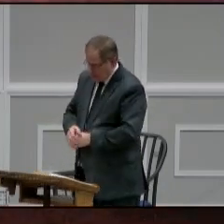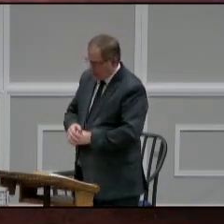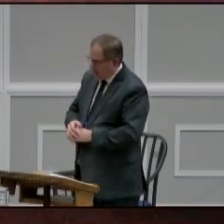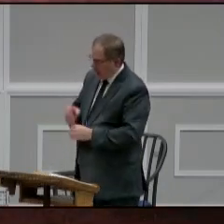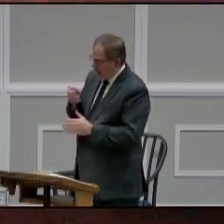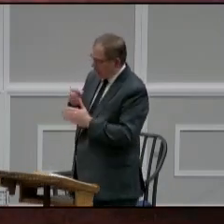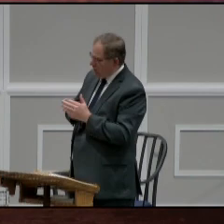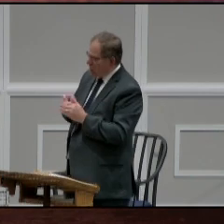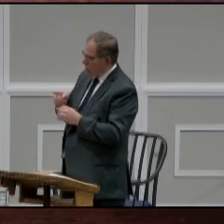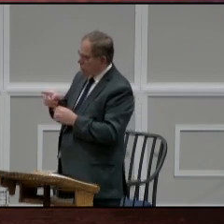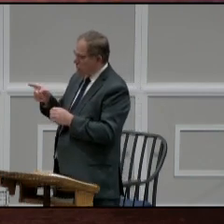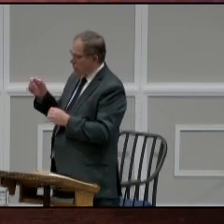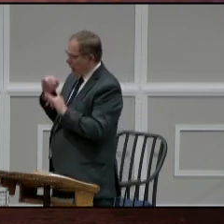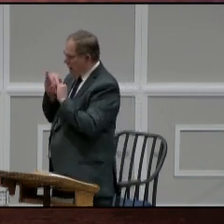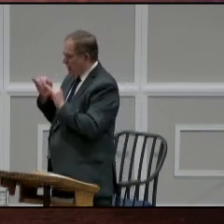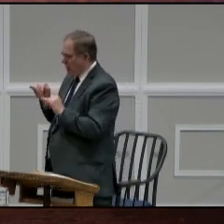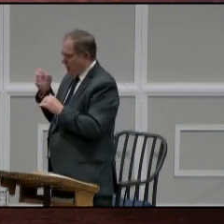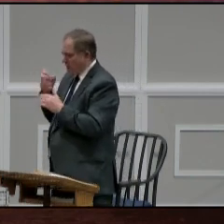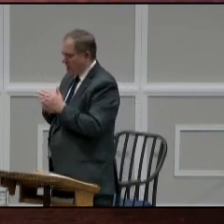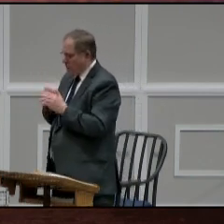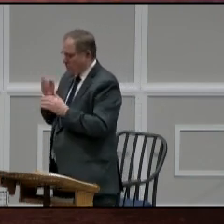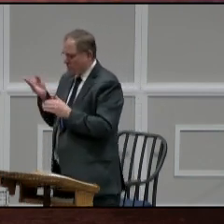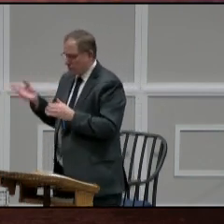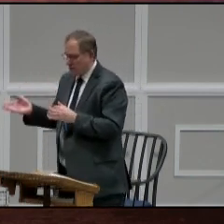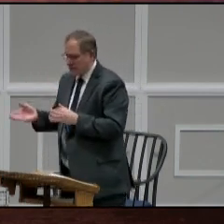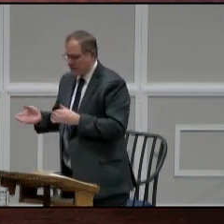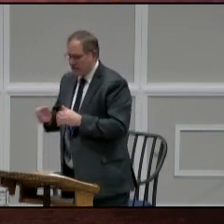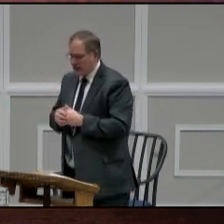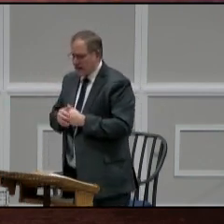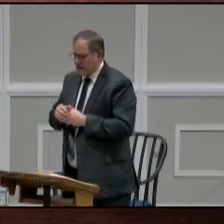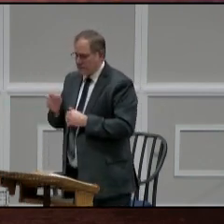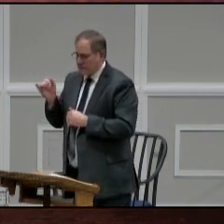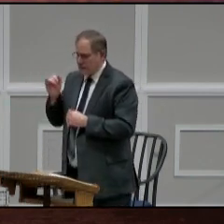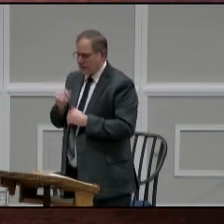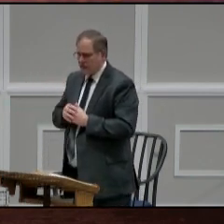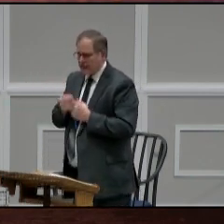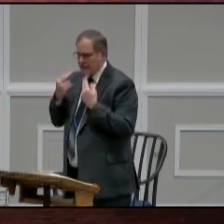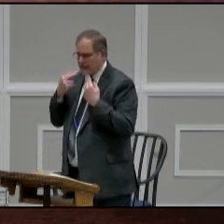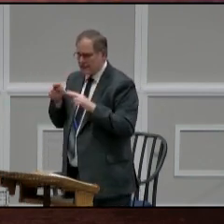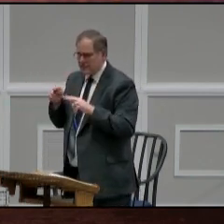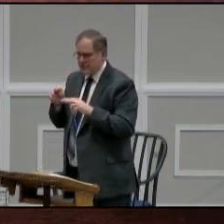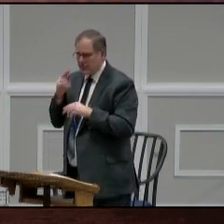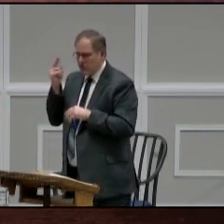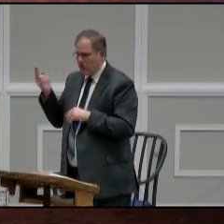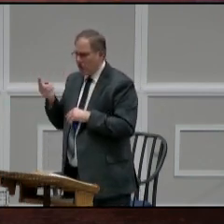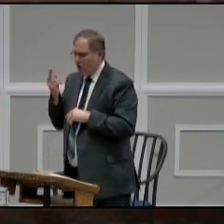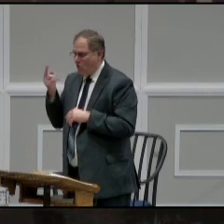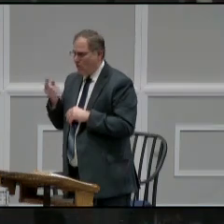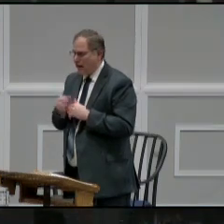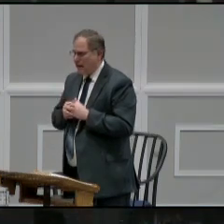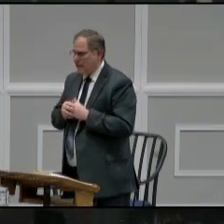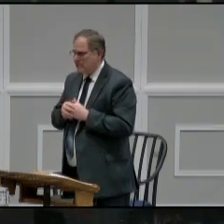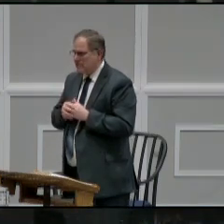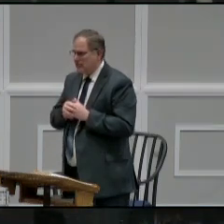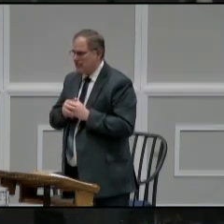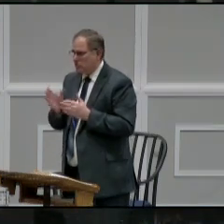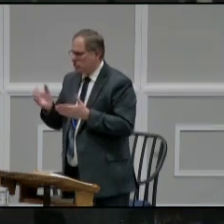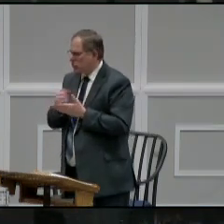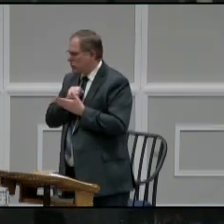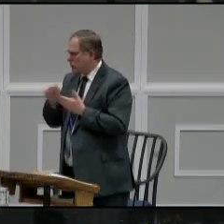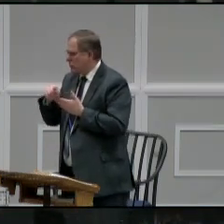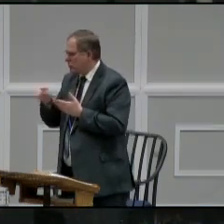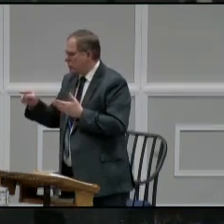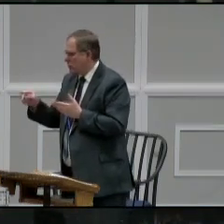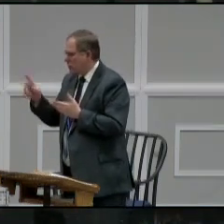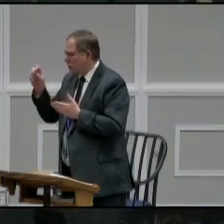you something, but can I tell you, it's never innocent. It always corrupts. The Bible reminds us, no man can serve two masters.